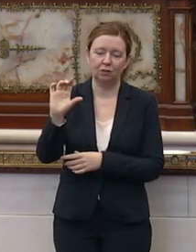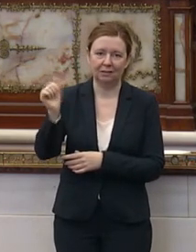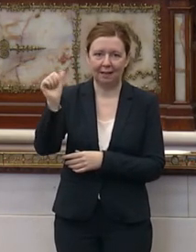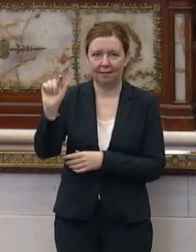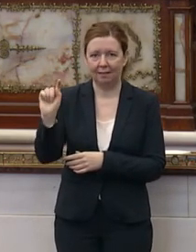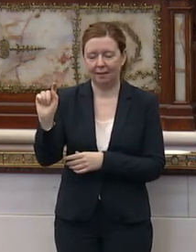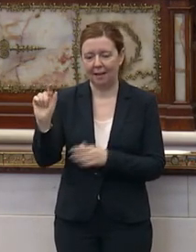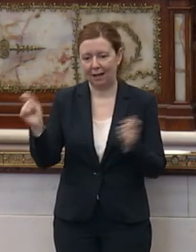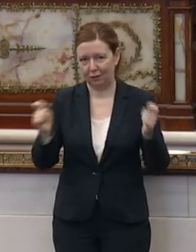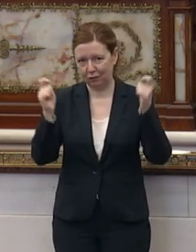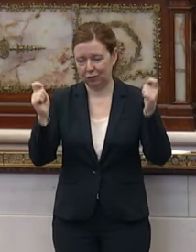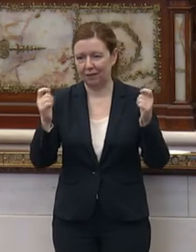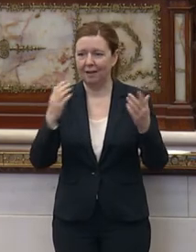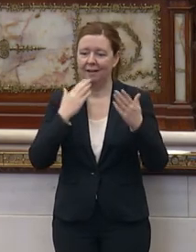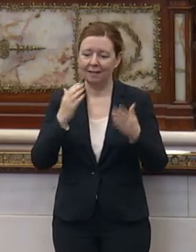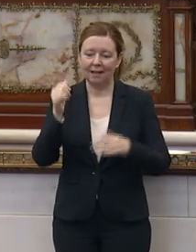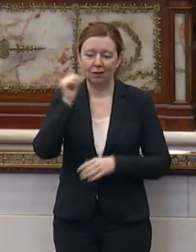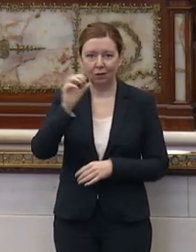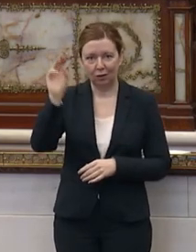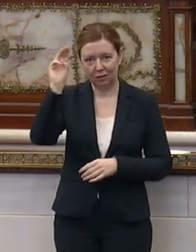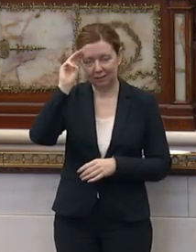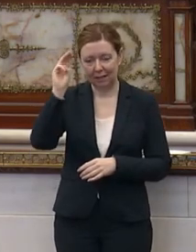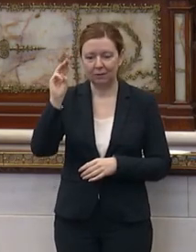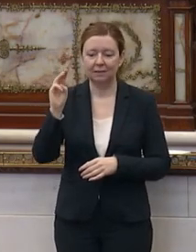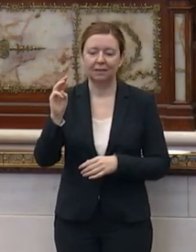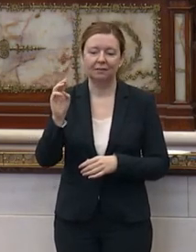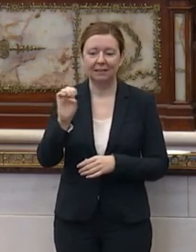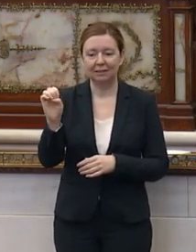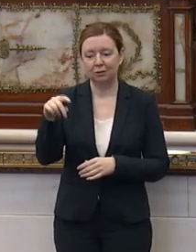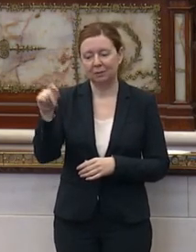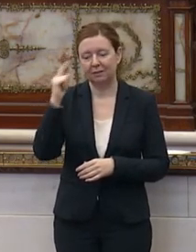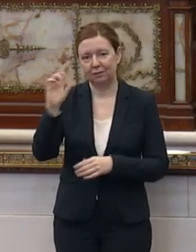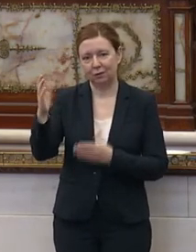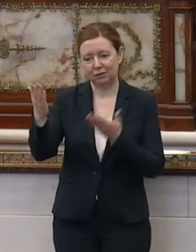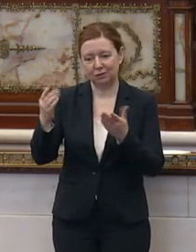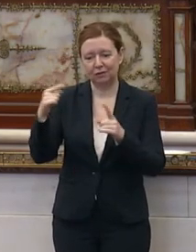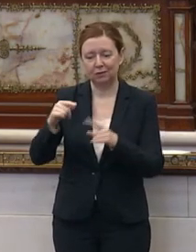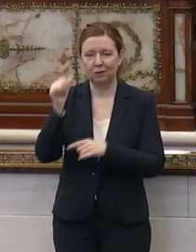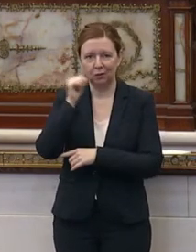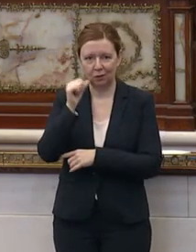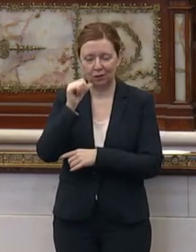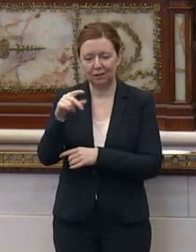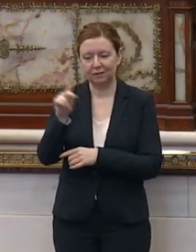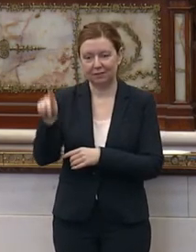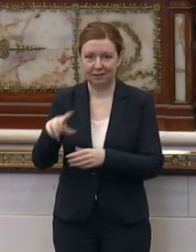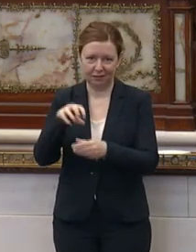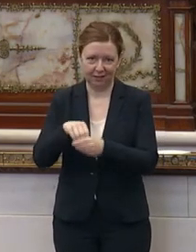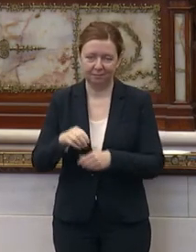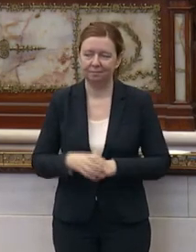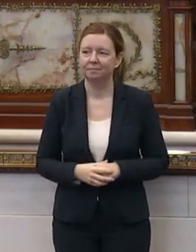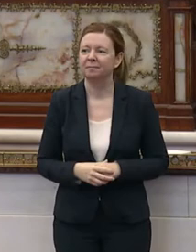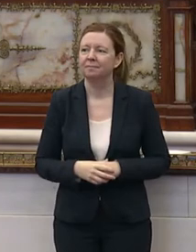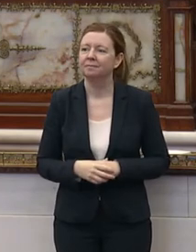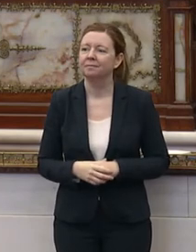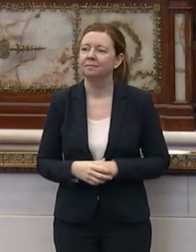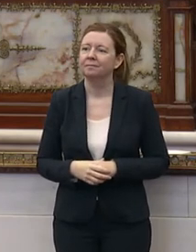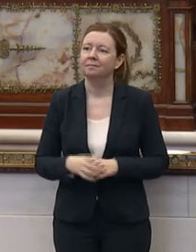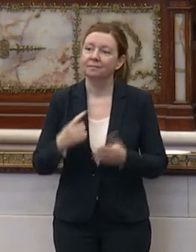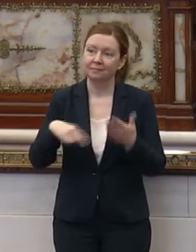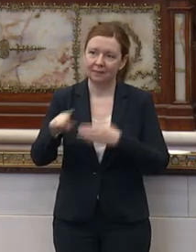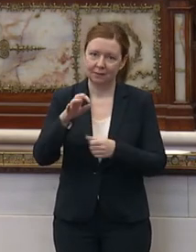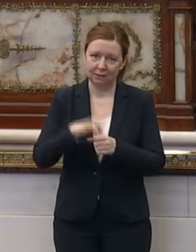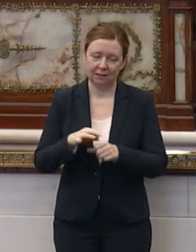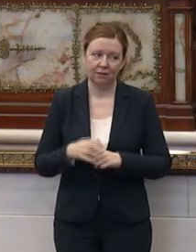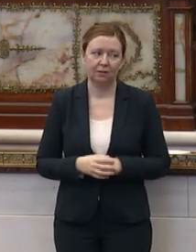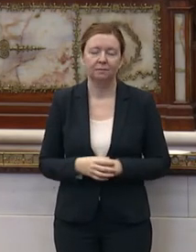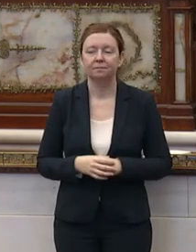110th anniversary and thanking Girl Scouts of Eastern Pennsylvania for its service to the girls of Philadelphia. Next week's